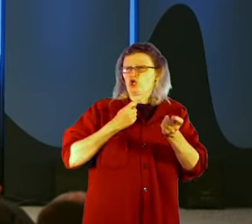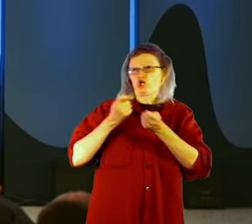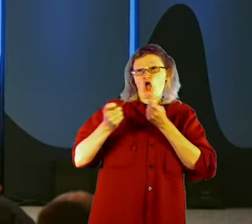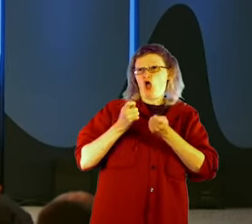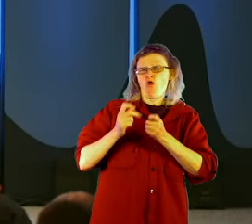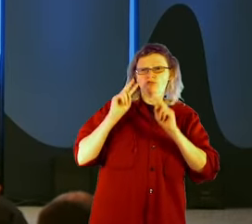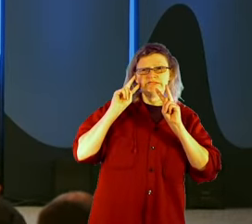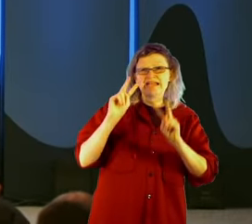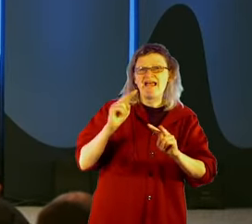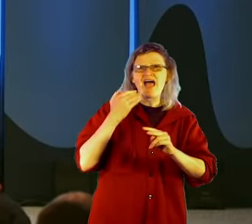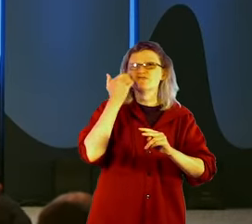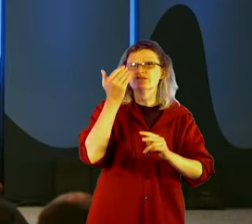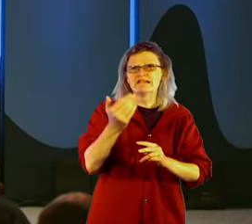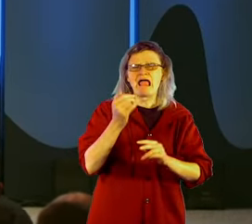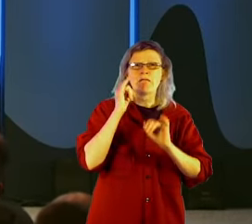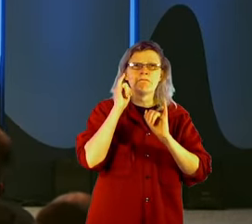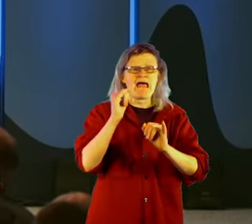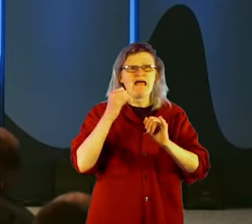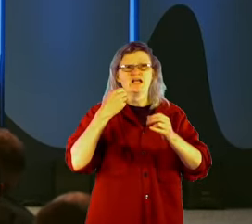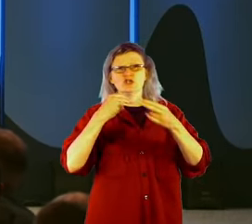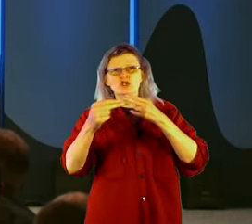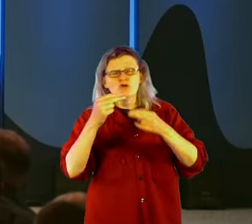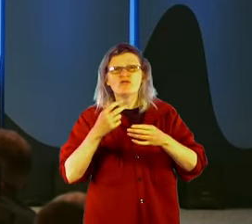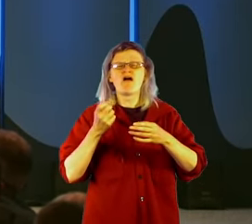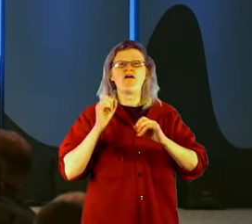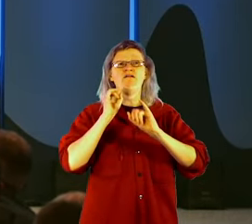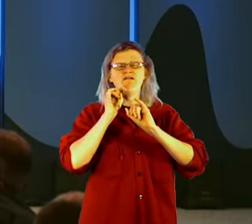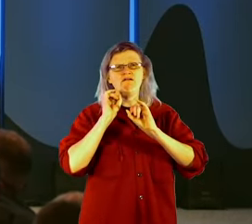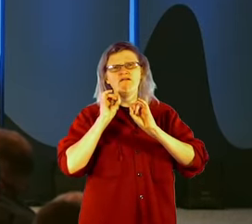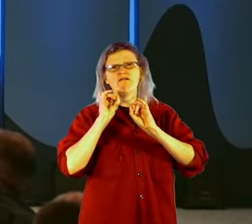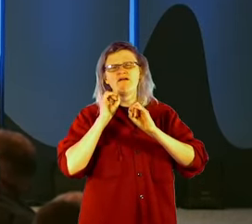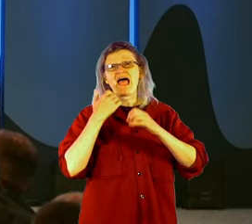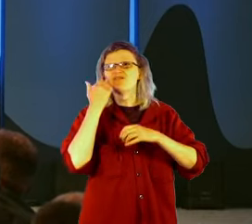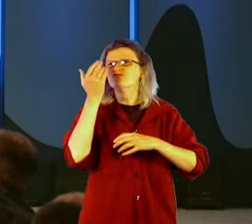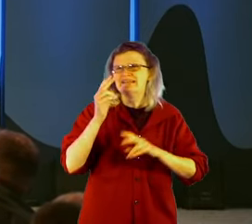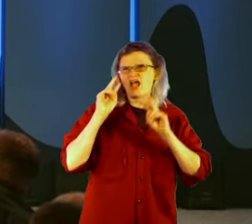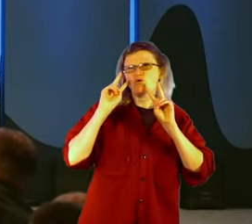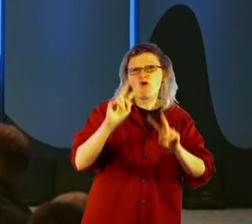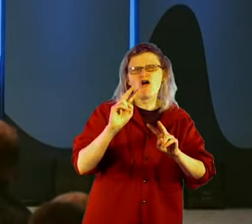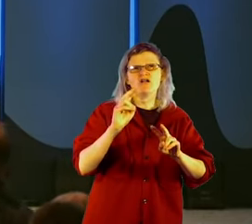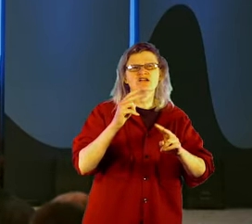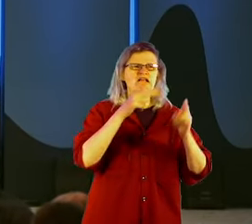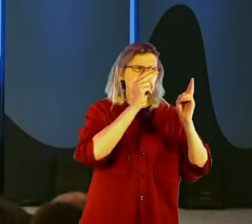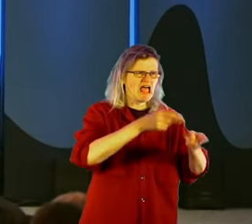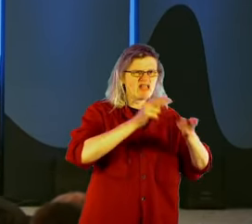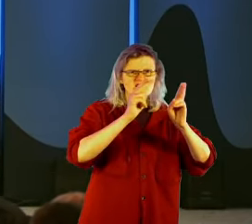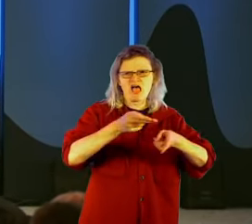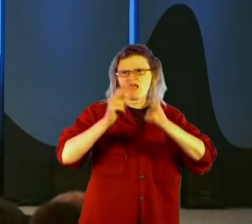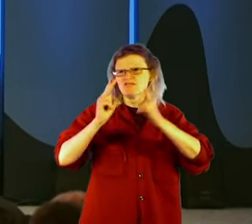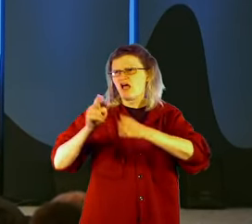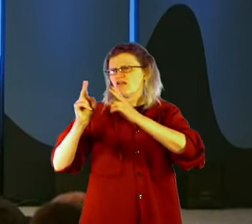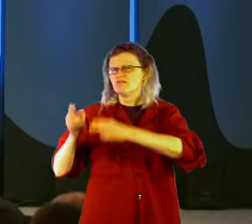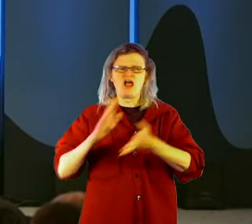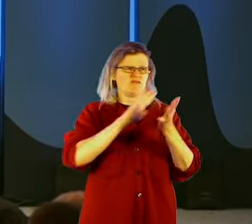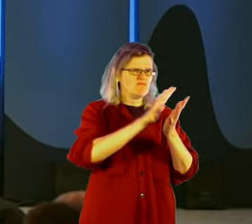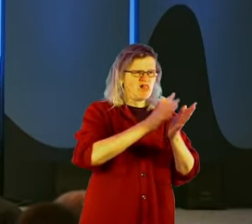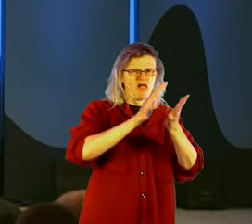the onslaught of bad news all the time, every day. Death,